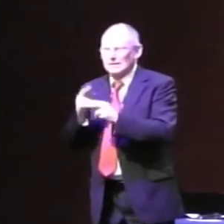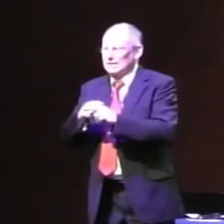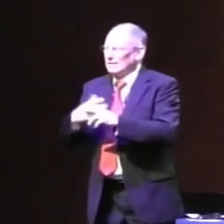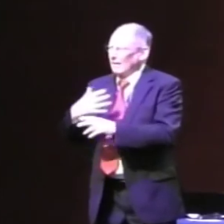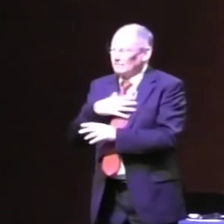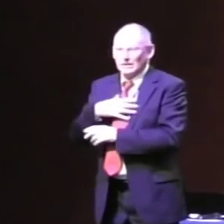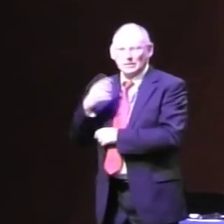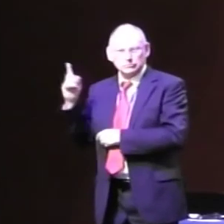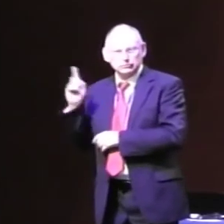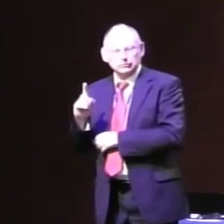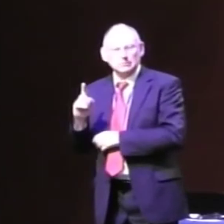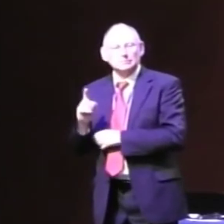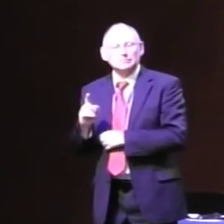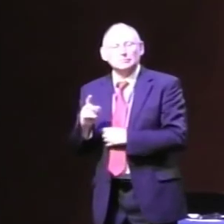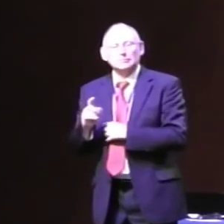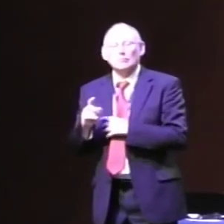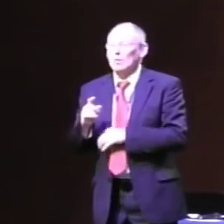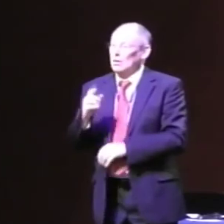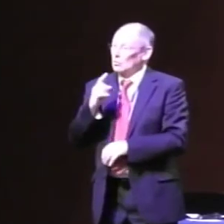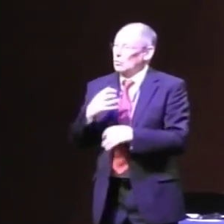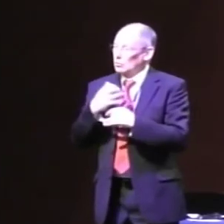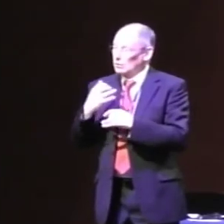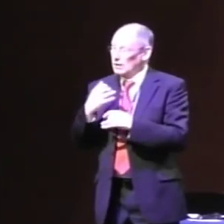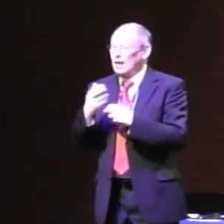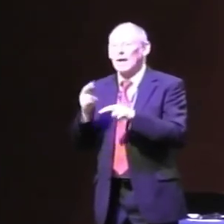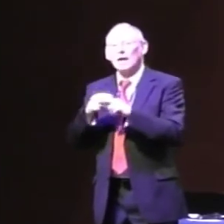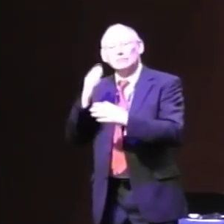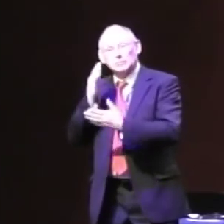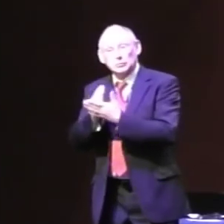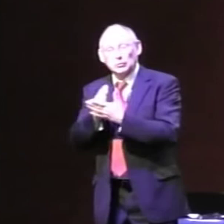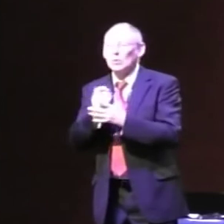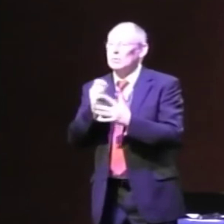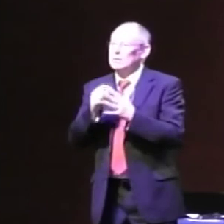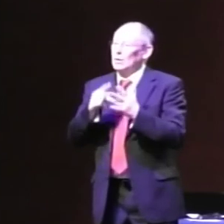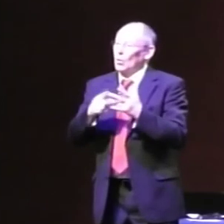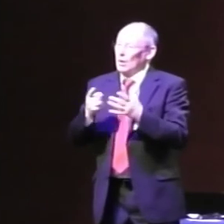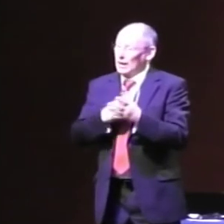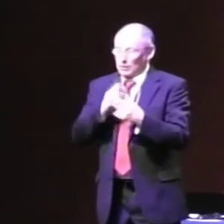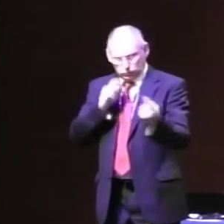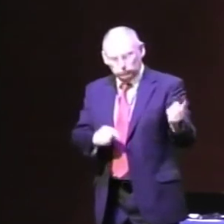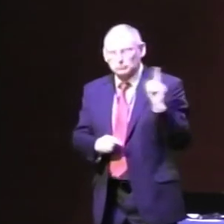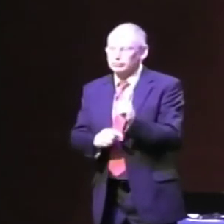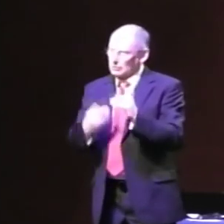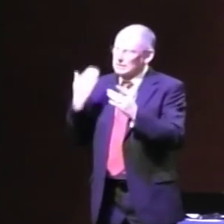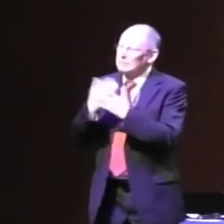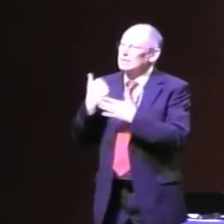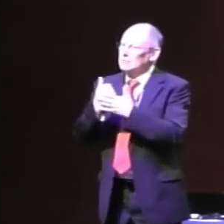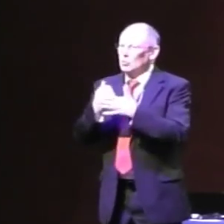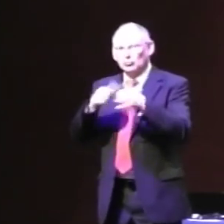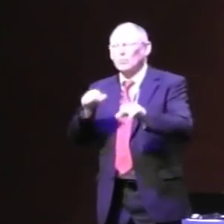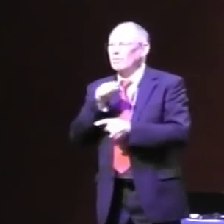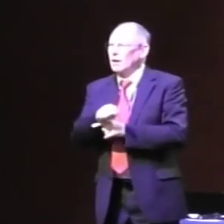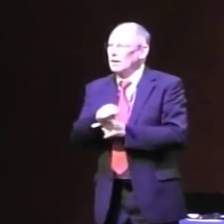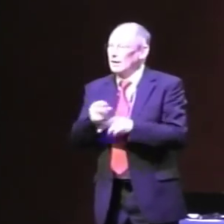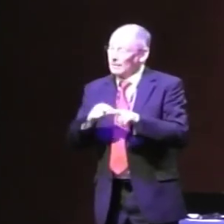coming through the doors each morning. Congress, I can assure you that if that were the case, it would be the POA coming to this podium demanding support and action to tackle that